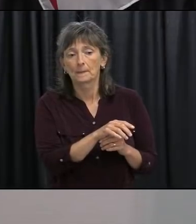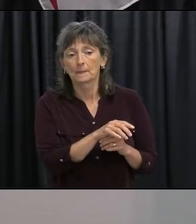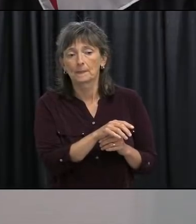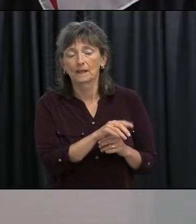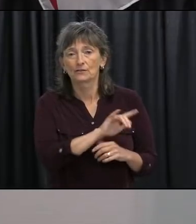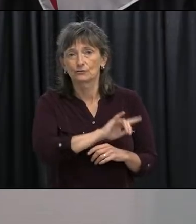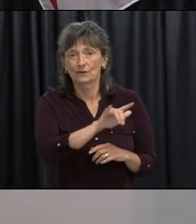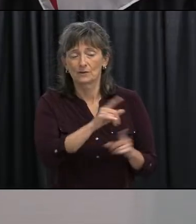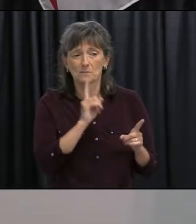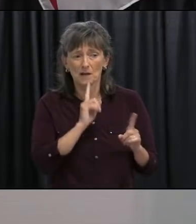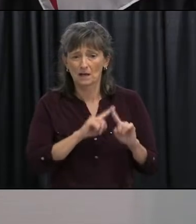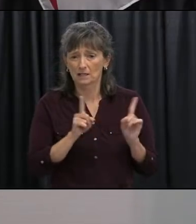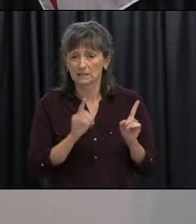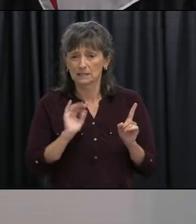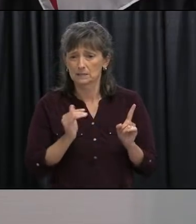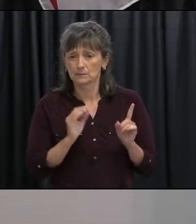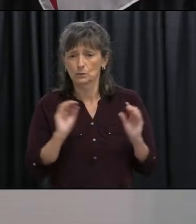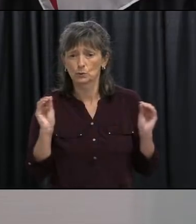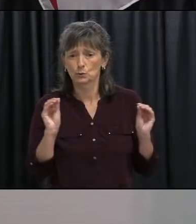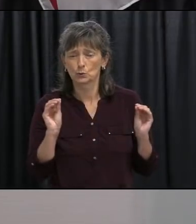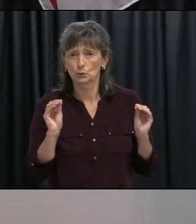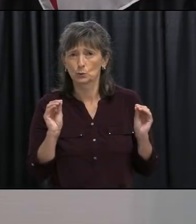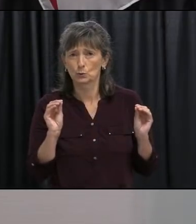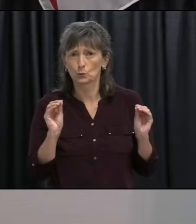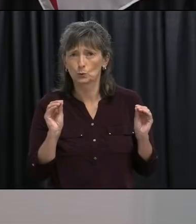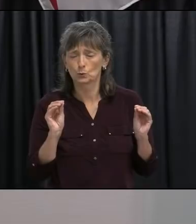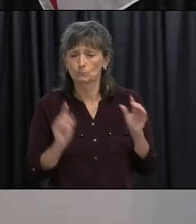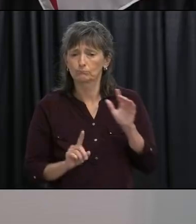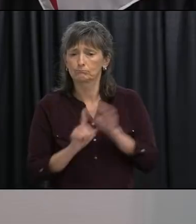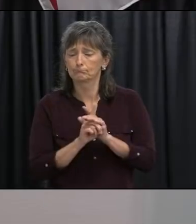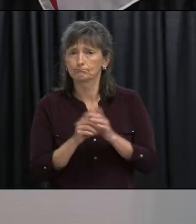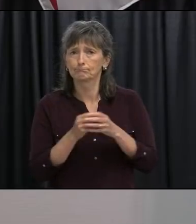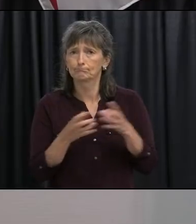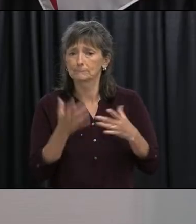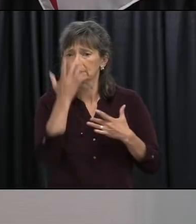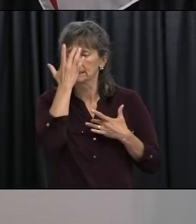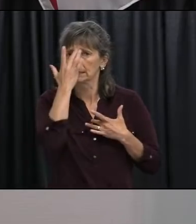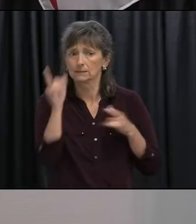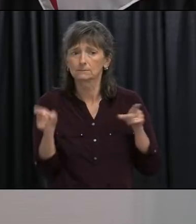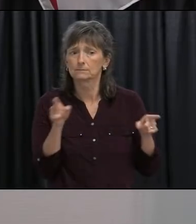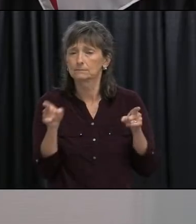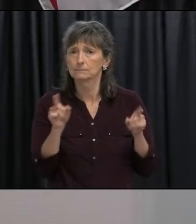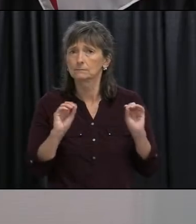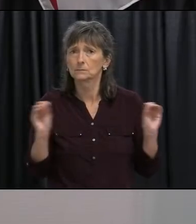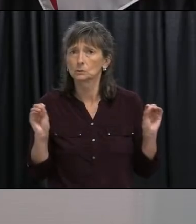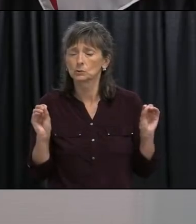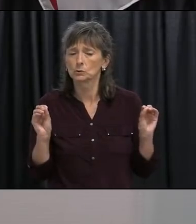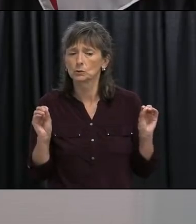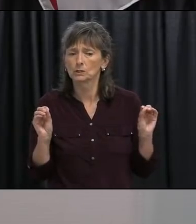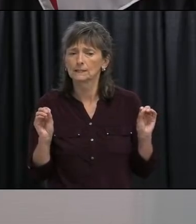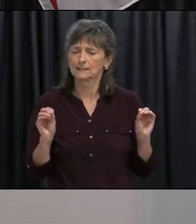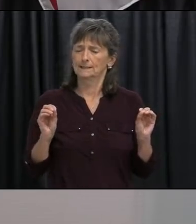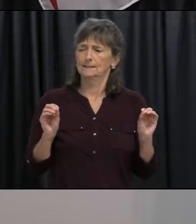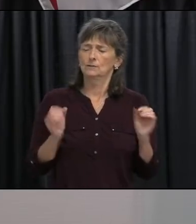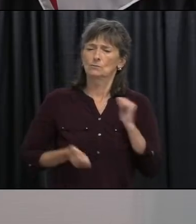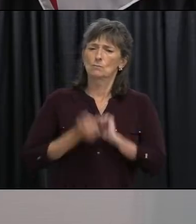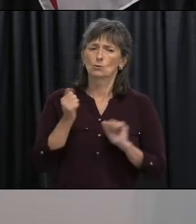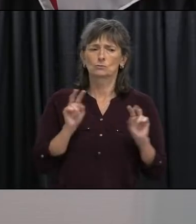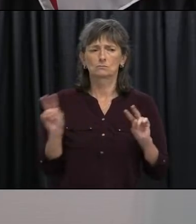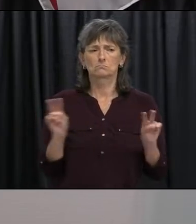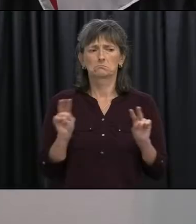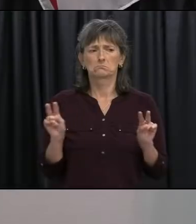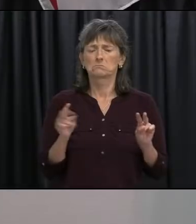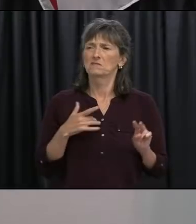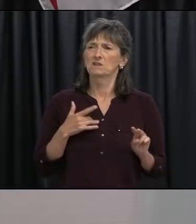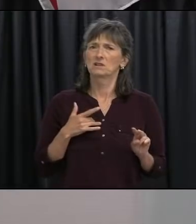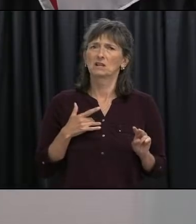of disease that came from those two events. And I think a lot of people are taking from this that there is not a